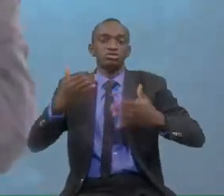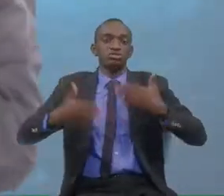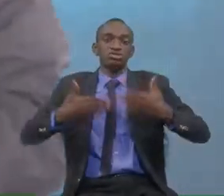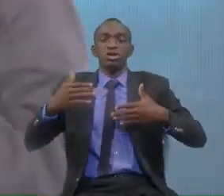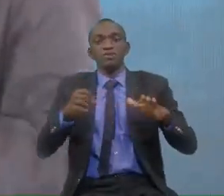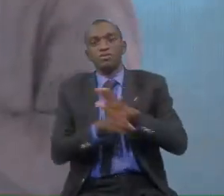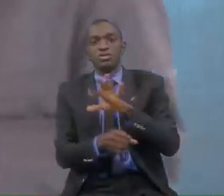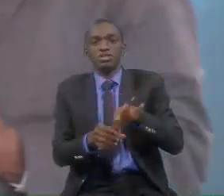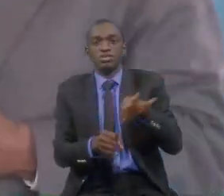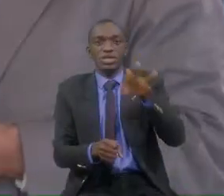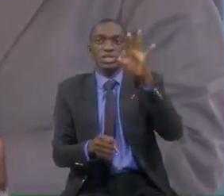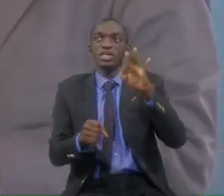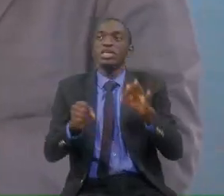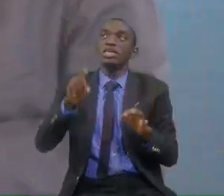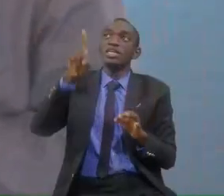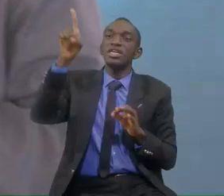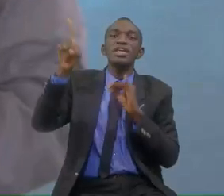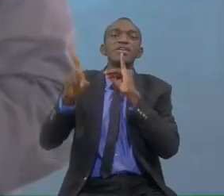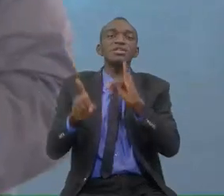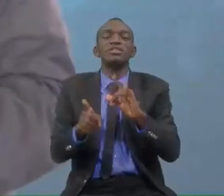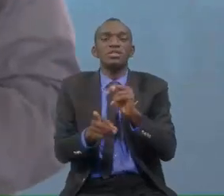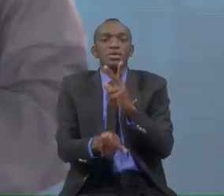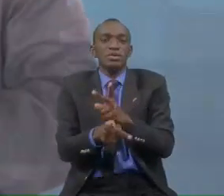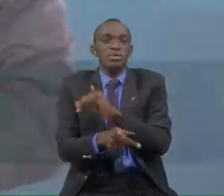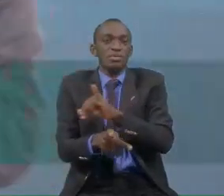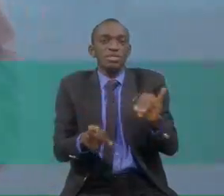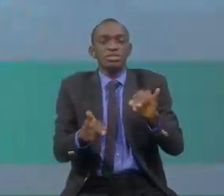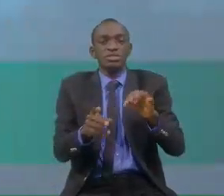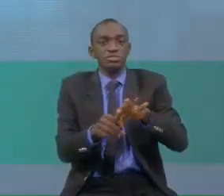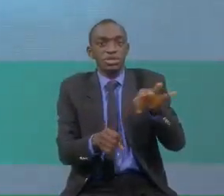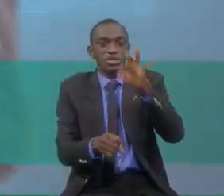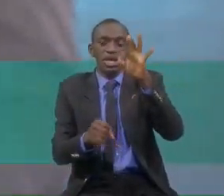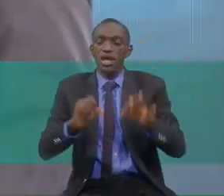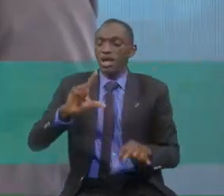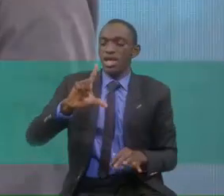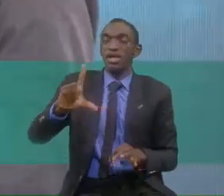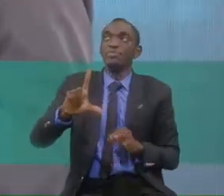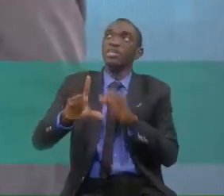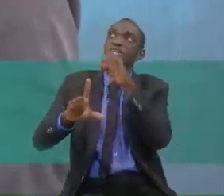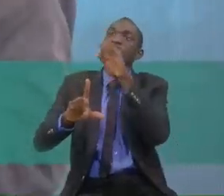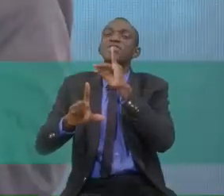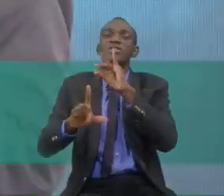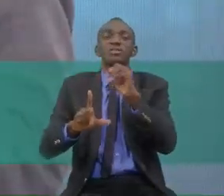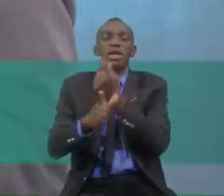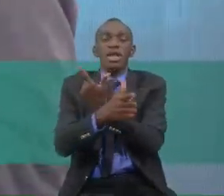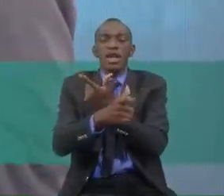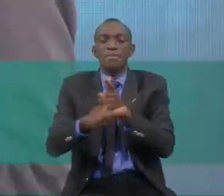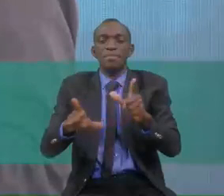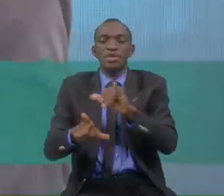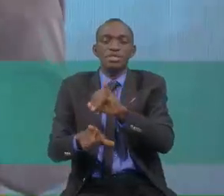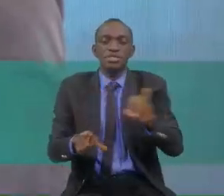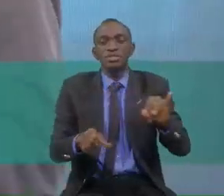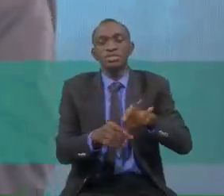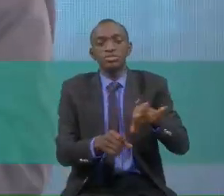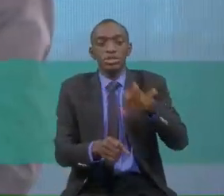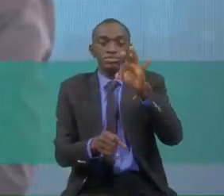L is the liberating spirit. You know, we all, as we're growing up in life, we all